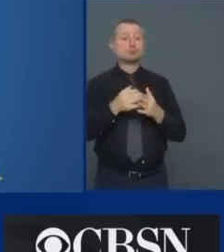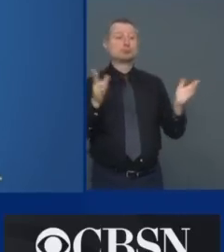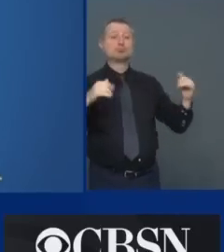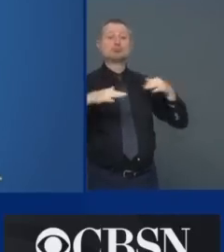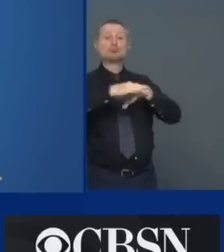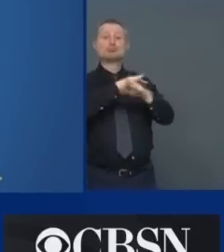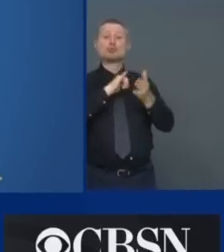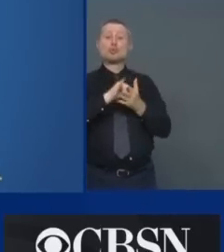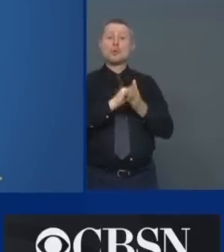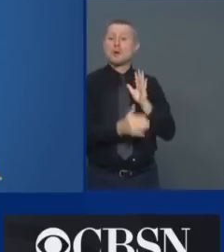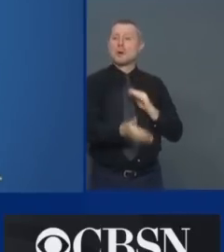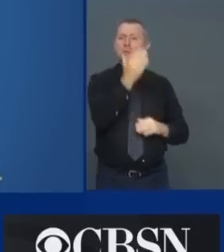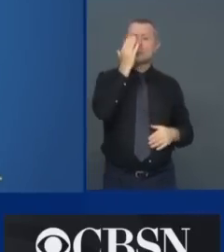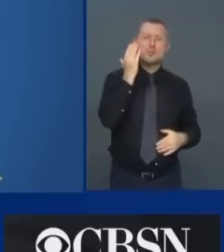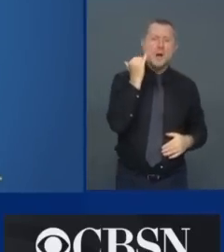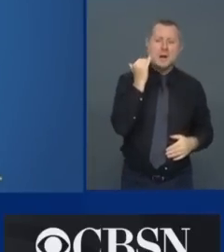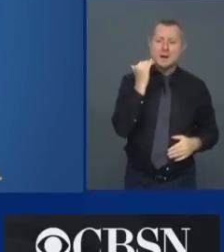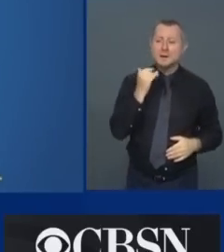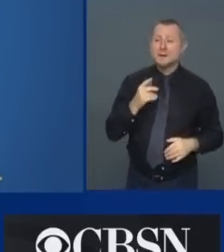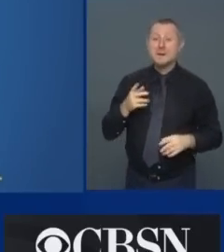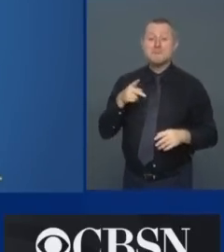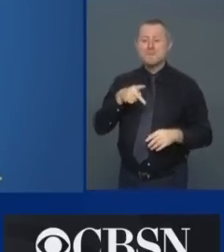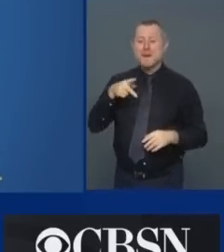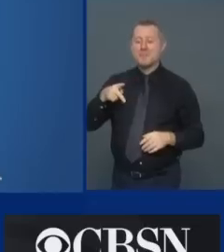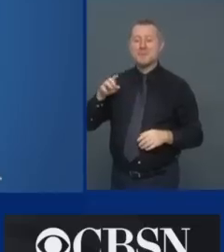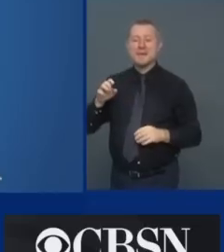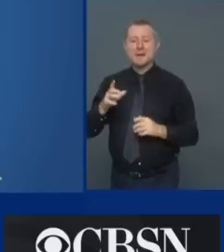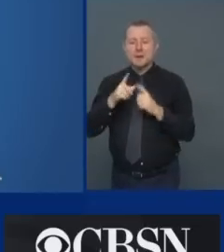but PPE. None.